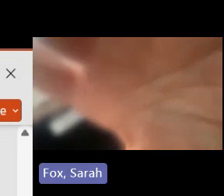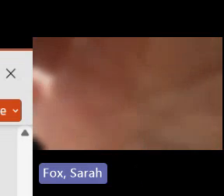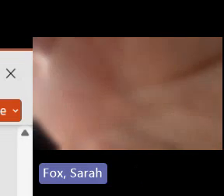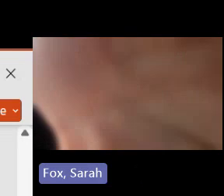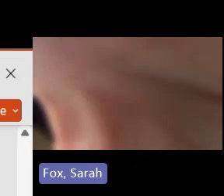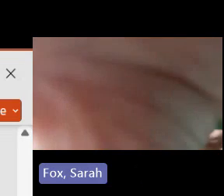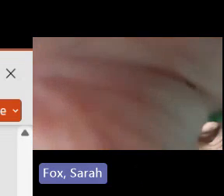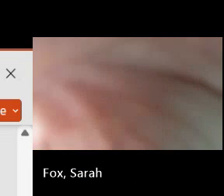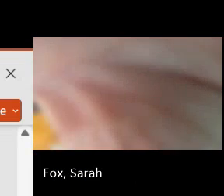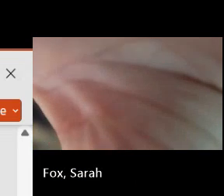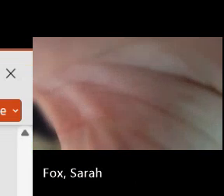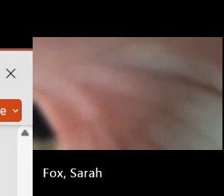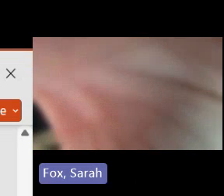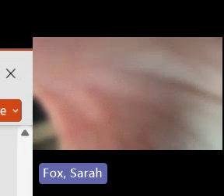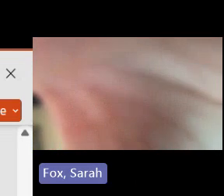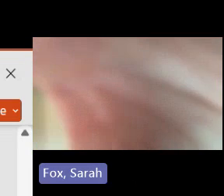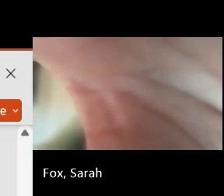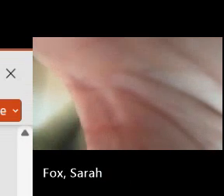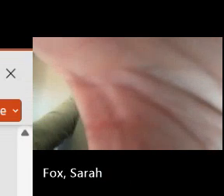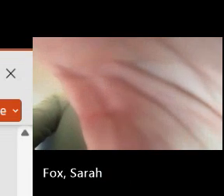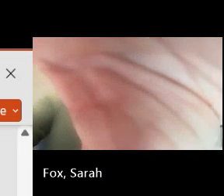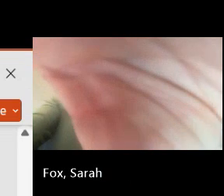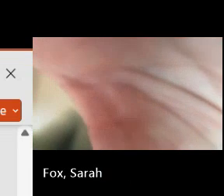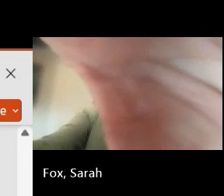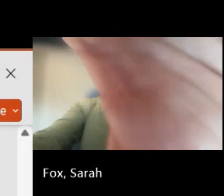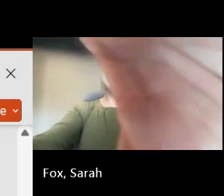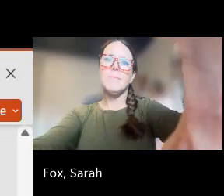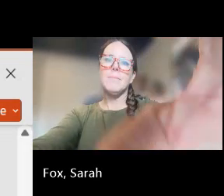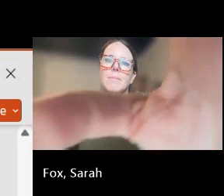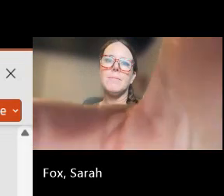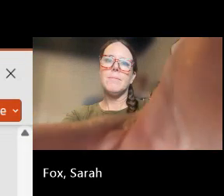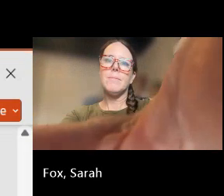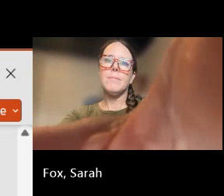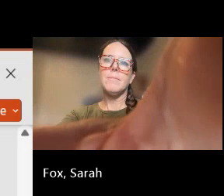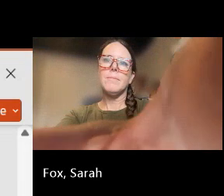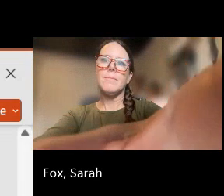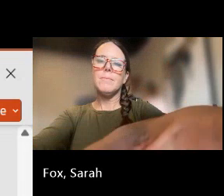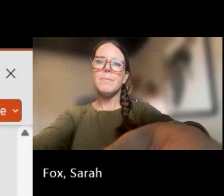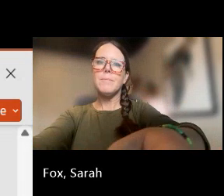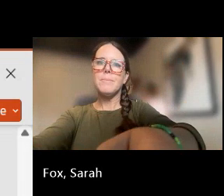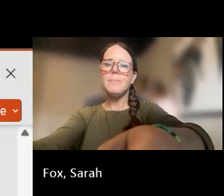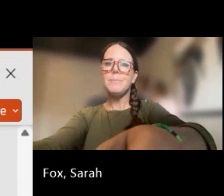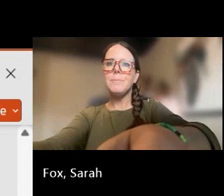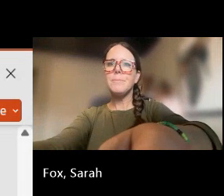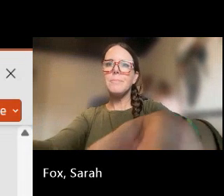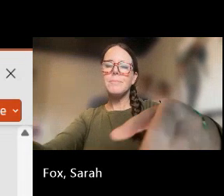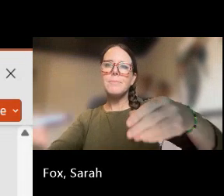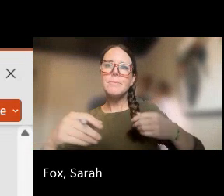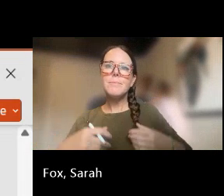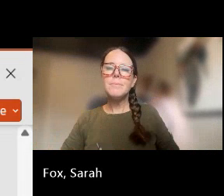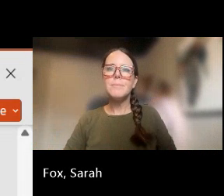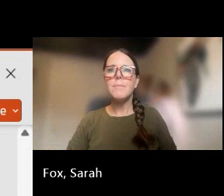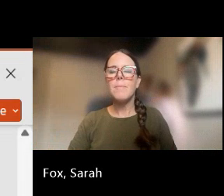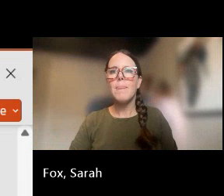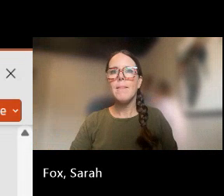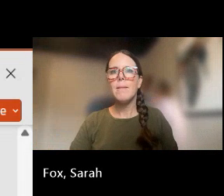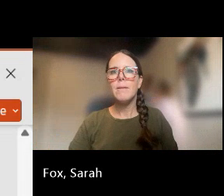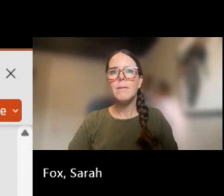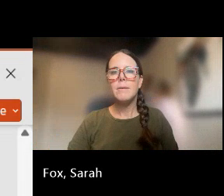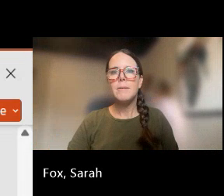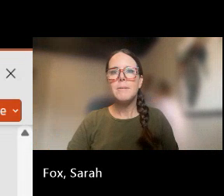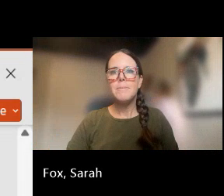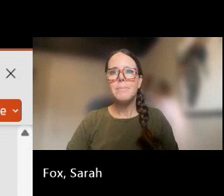are usually because we have fenced the park and we have taken the park away from the public, right? So that's why the fee's higher. On a single day, the